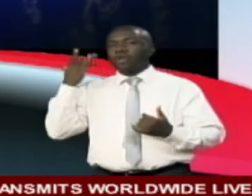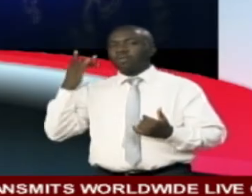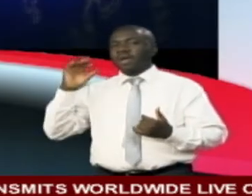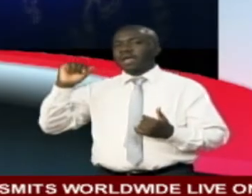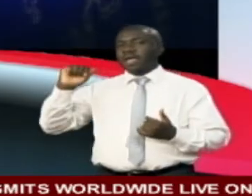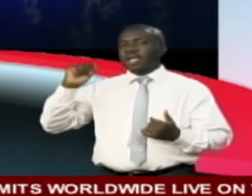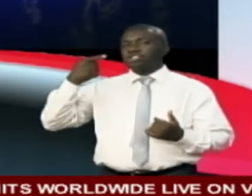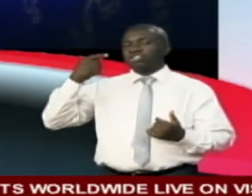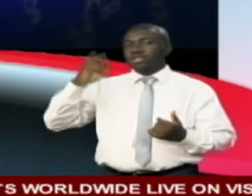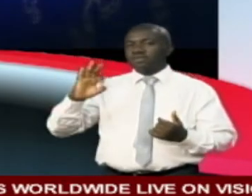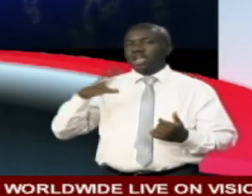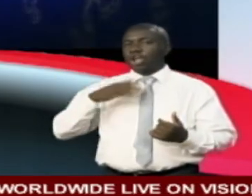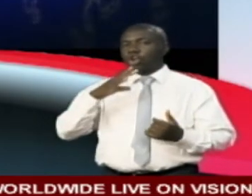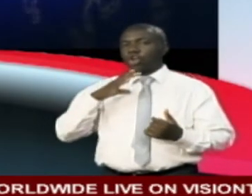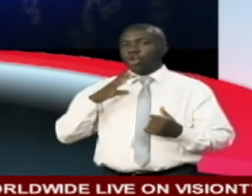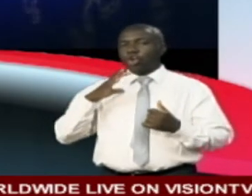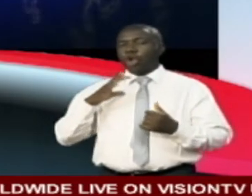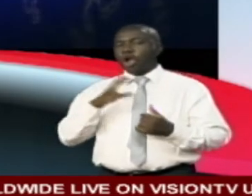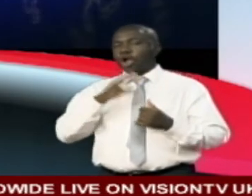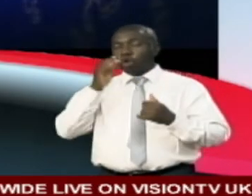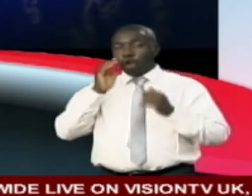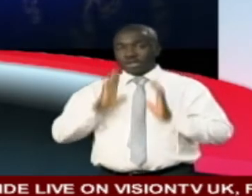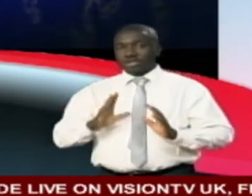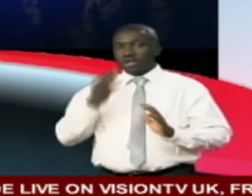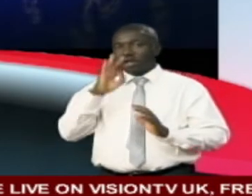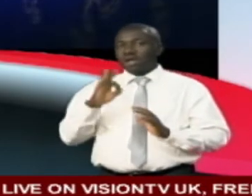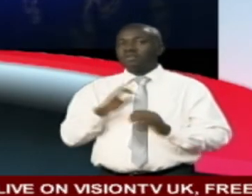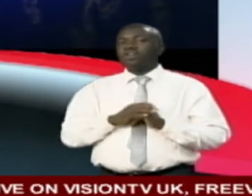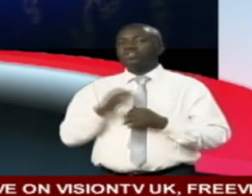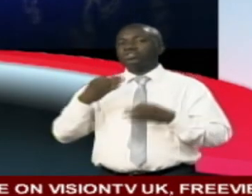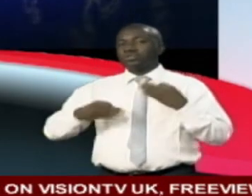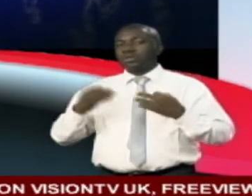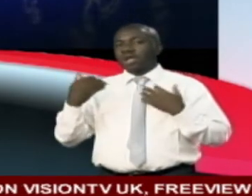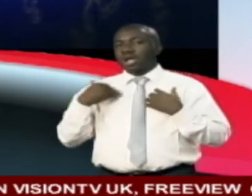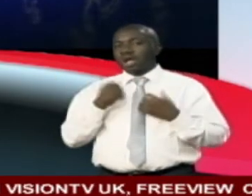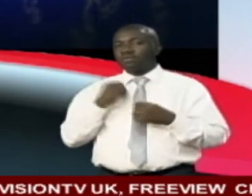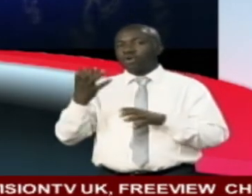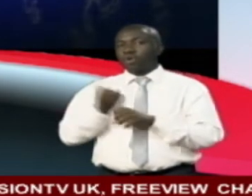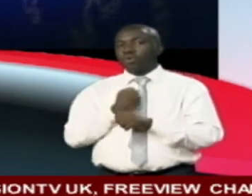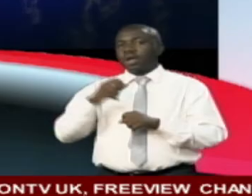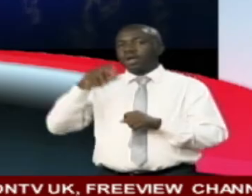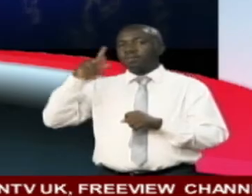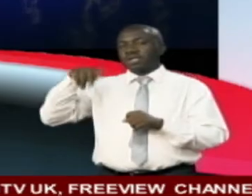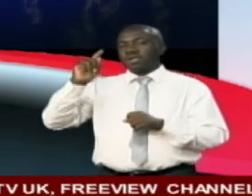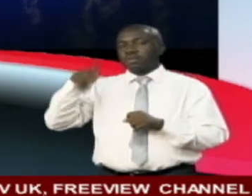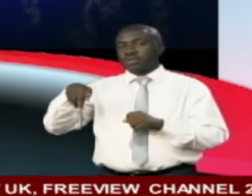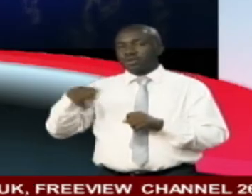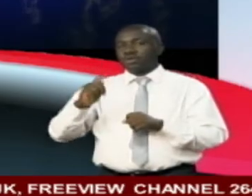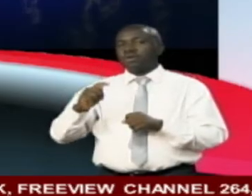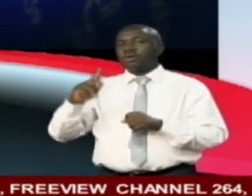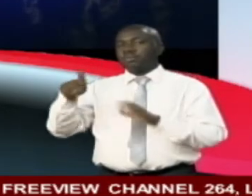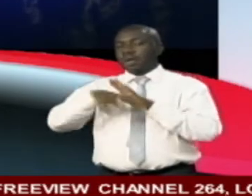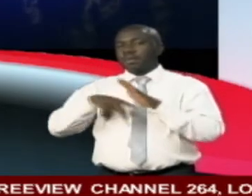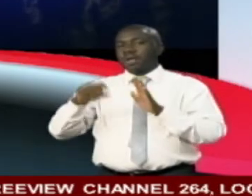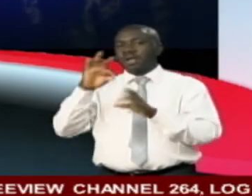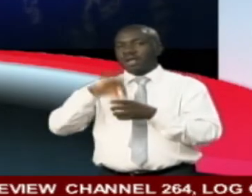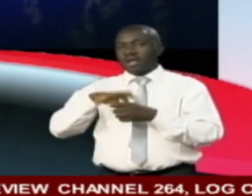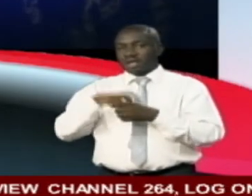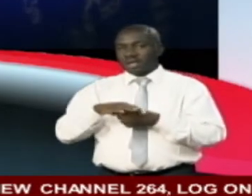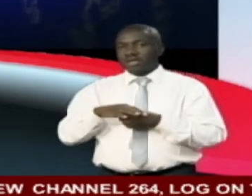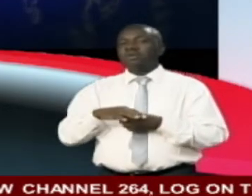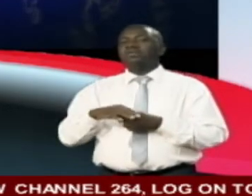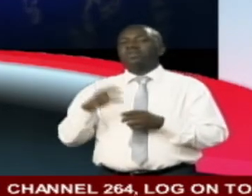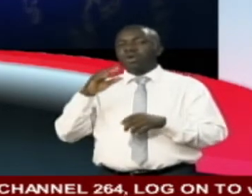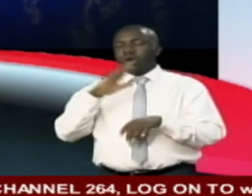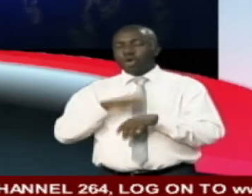of Justice in Ondo State, Abuja Jegede SAN, has won the People's Democratic Party governorship primary election held on Wednesday,